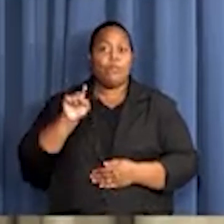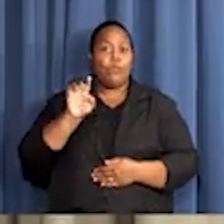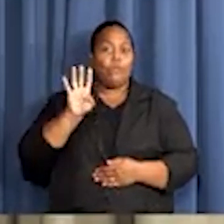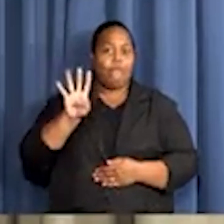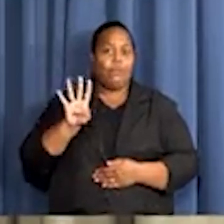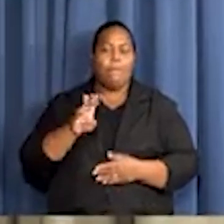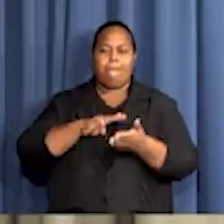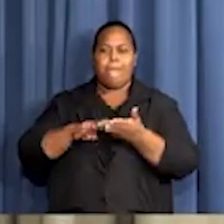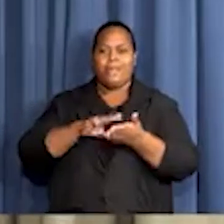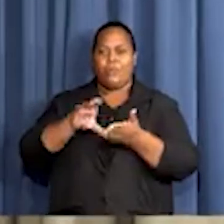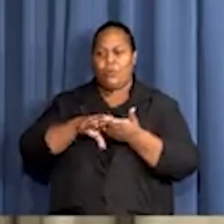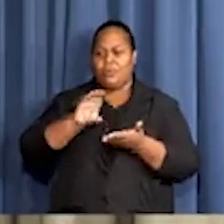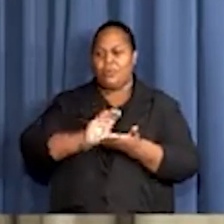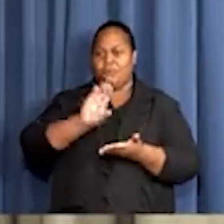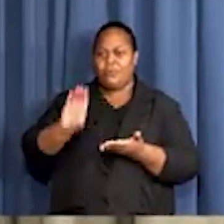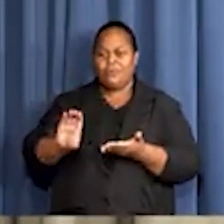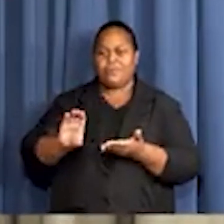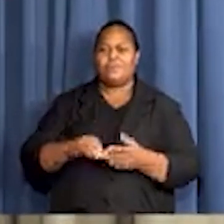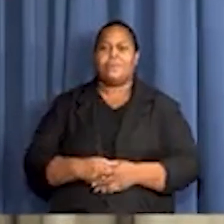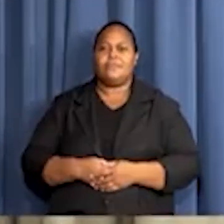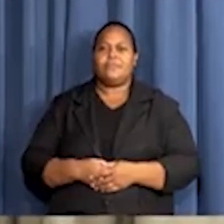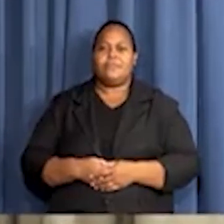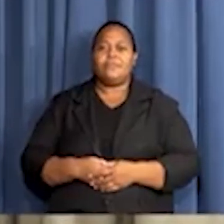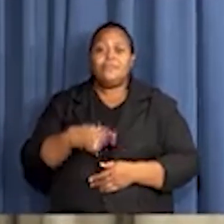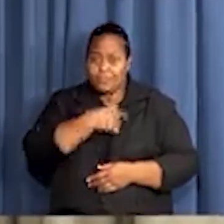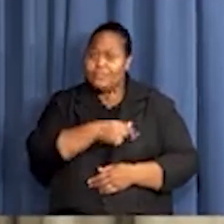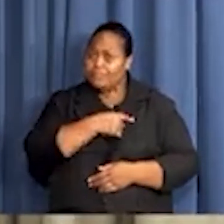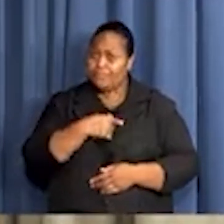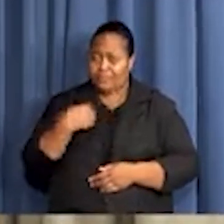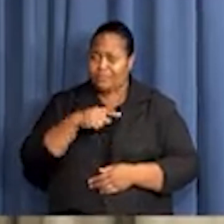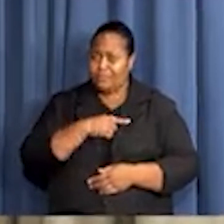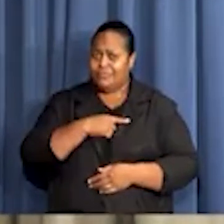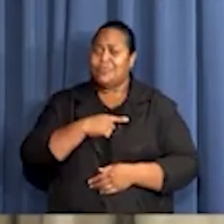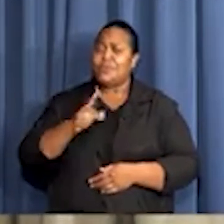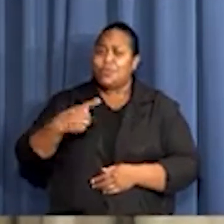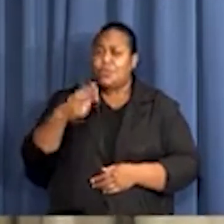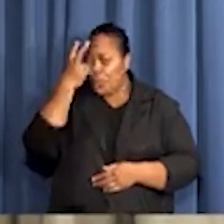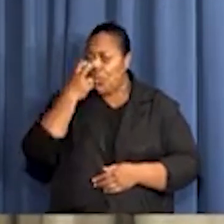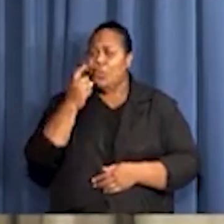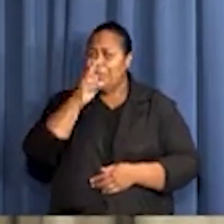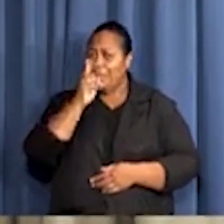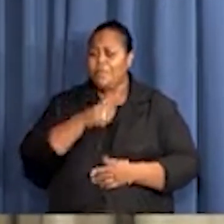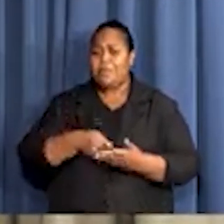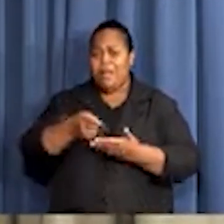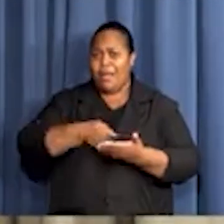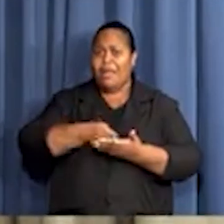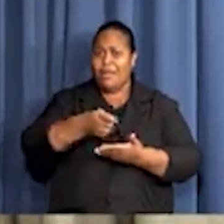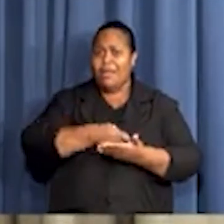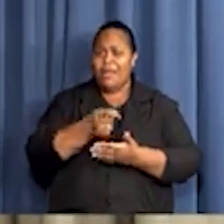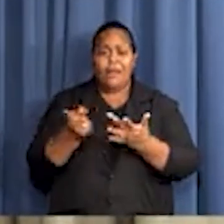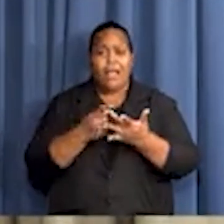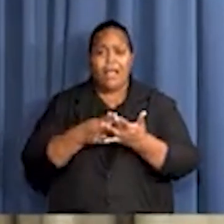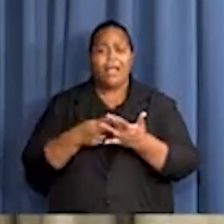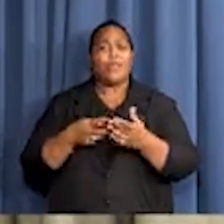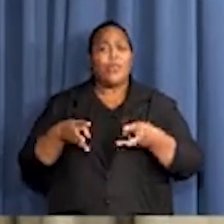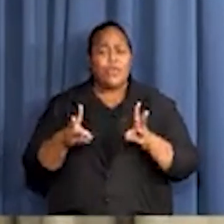$44.4 million. As pledged, we maintained social pensions and other forms of support and benefits